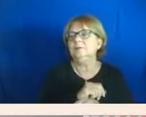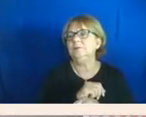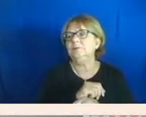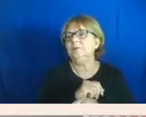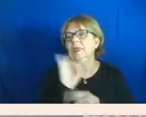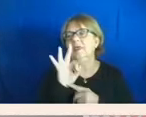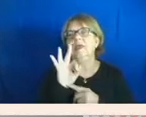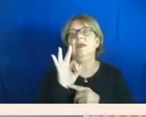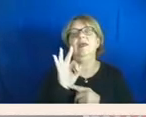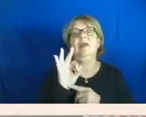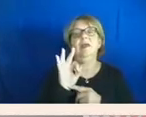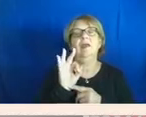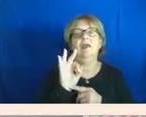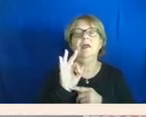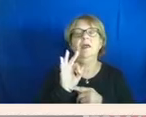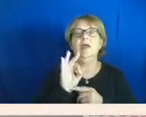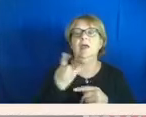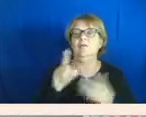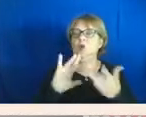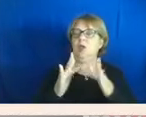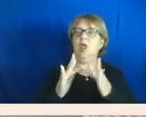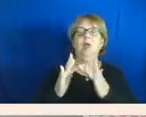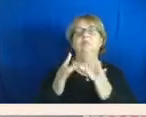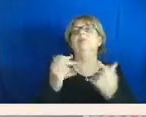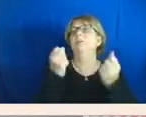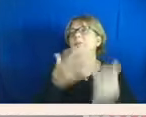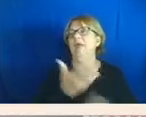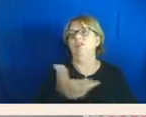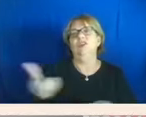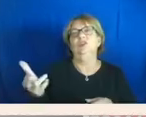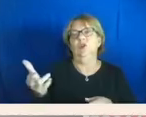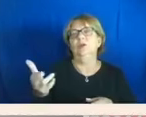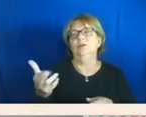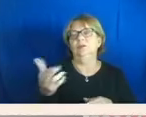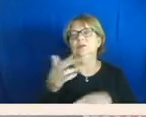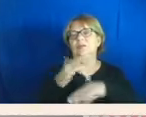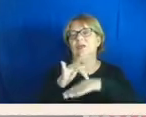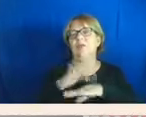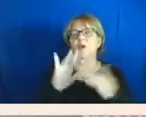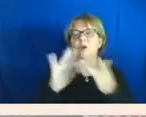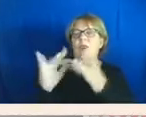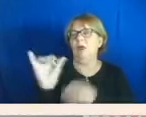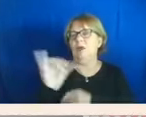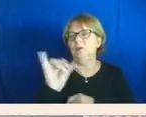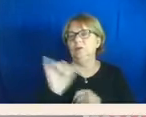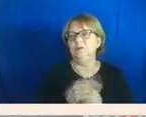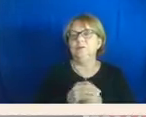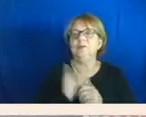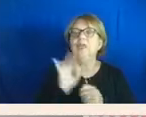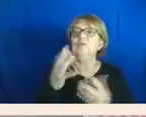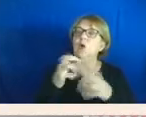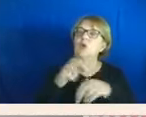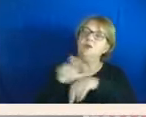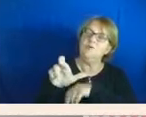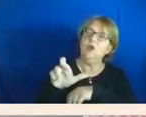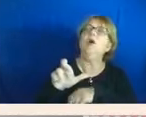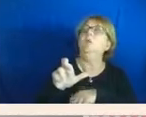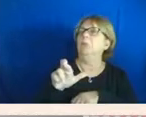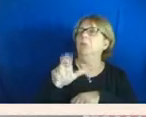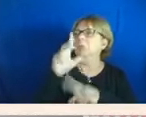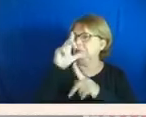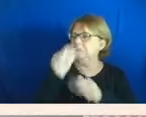like online, there's many resources and people available online. And you can always, if you want a referral, feel free. So the